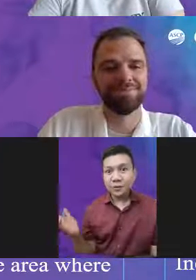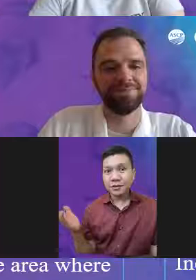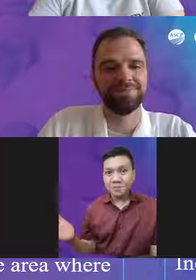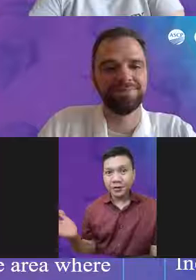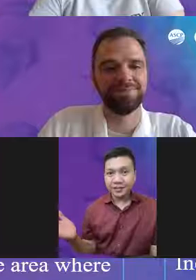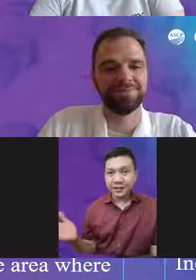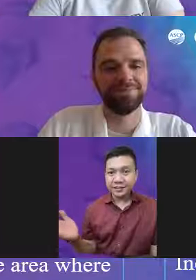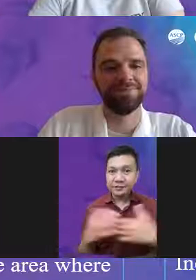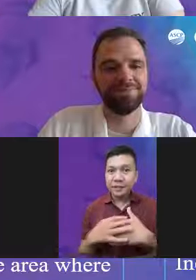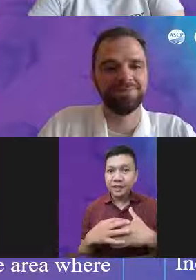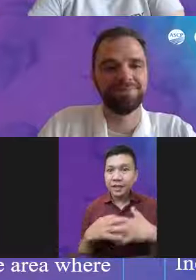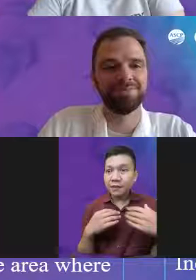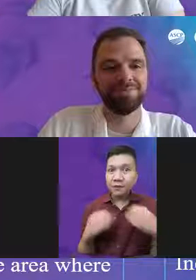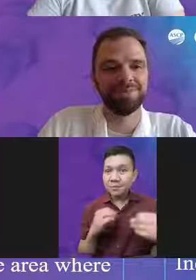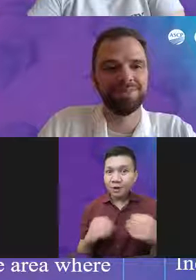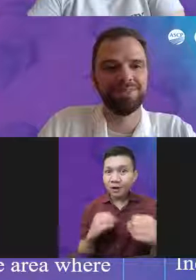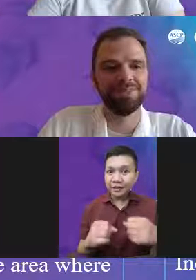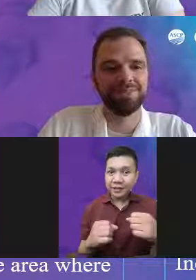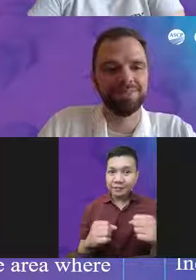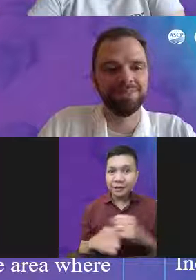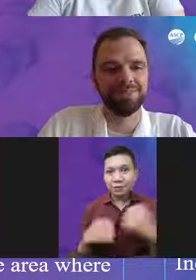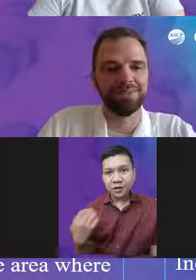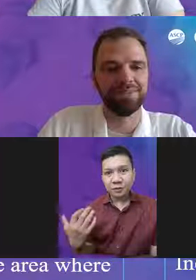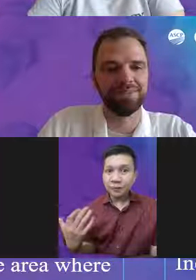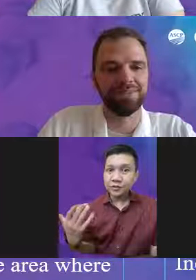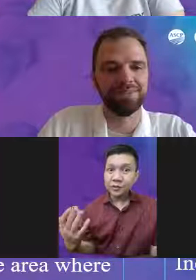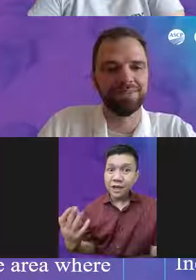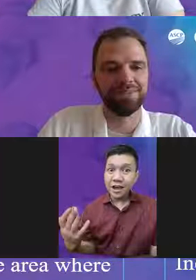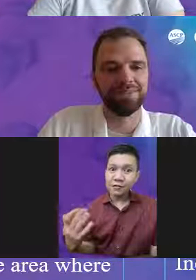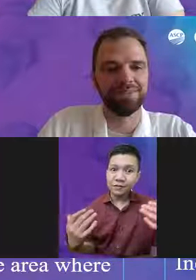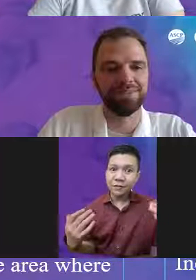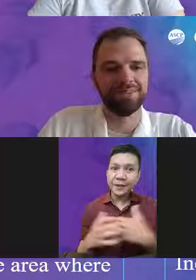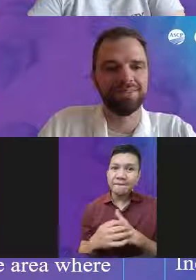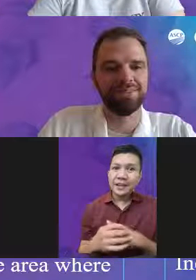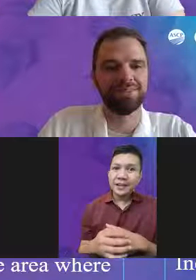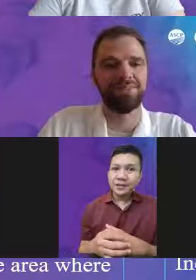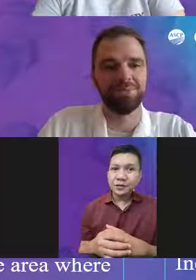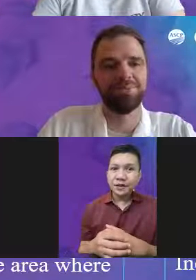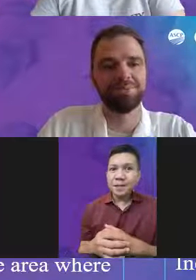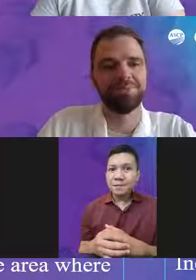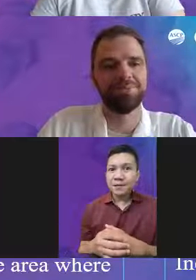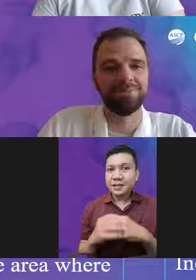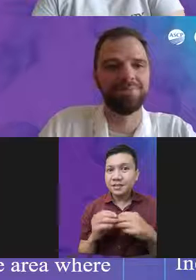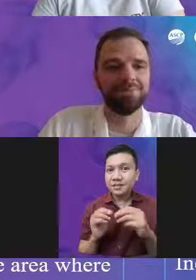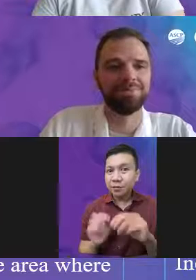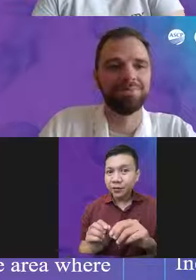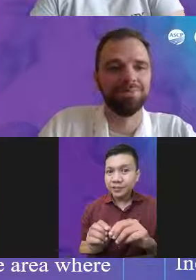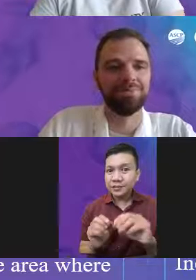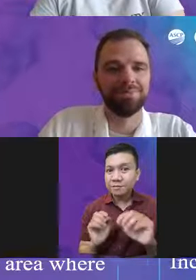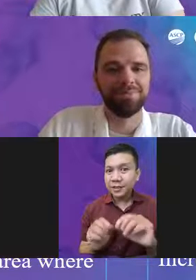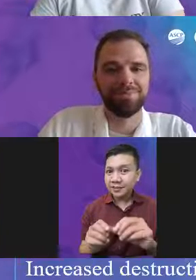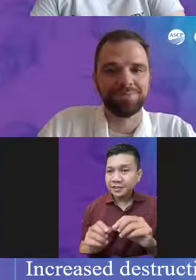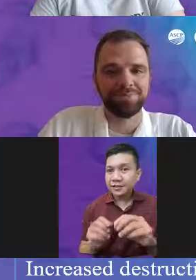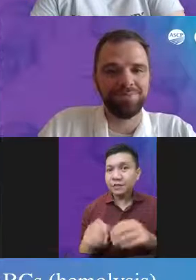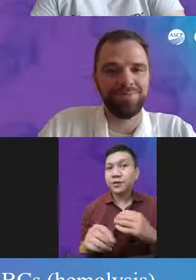know those are important things. But if you keep calling them, like, what are we going to do now, right? So it's important